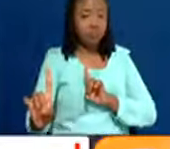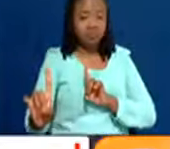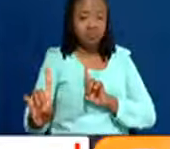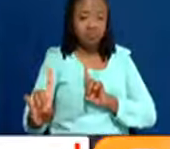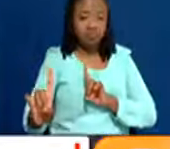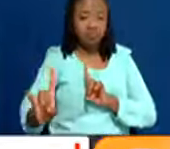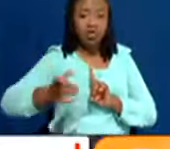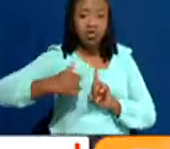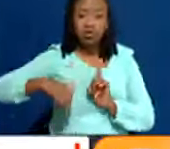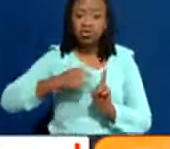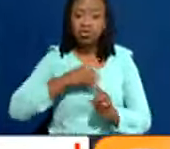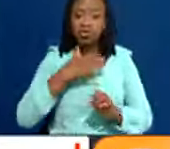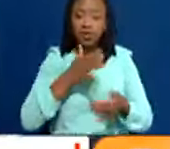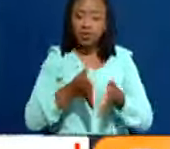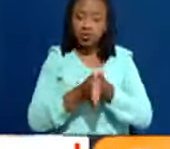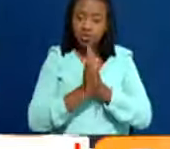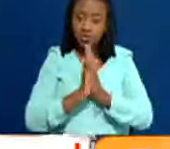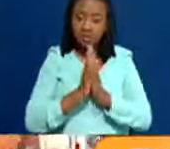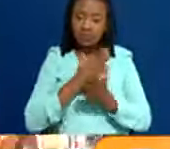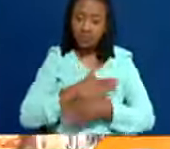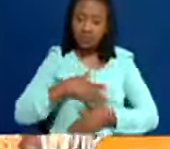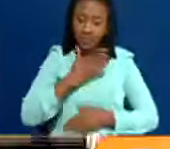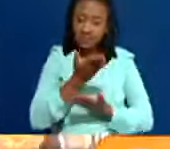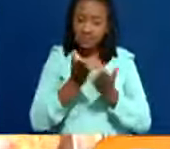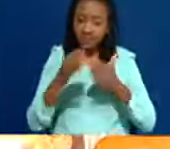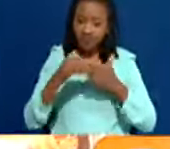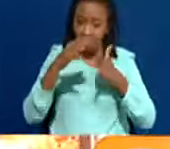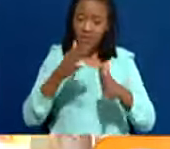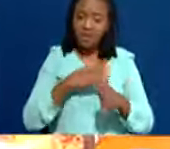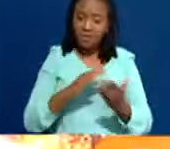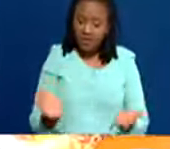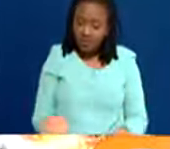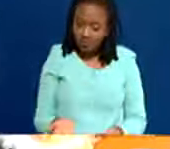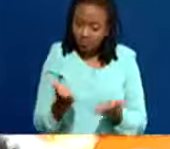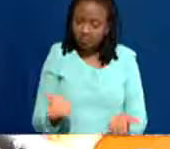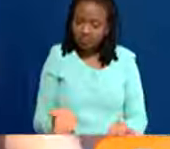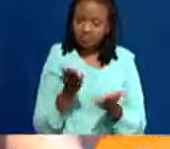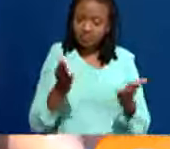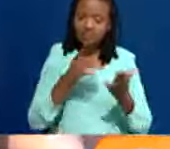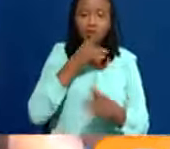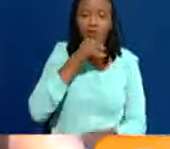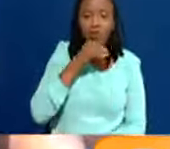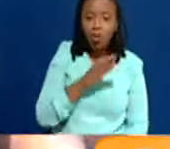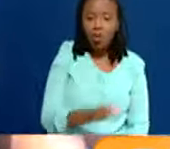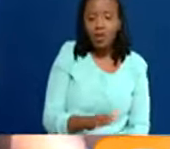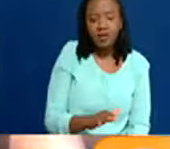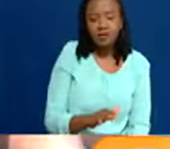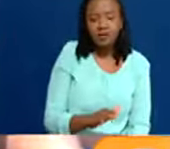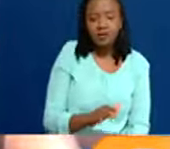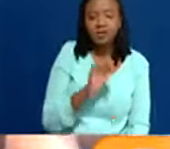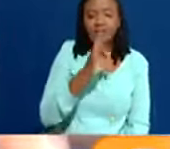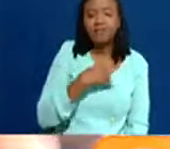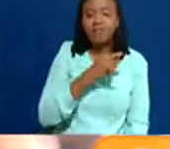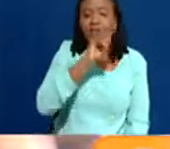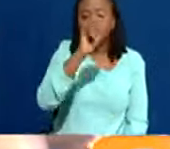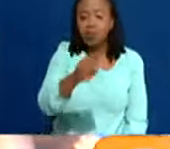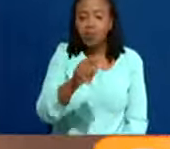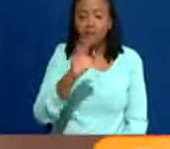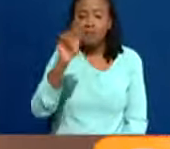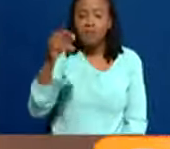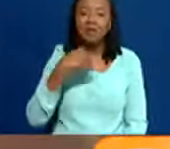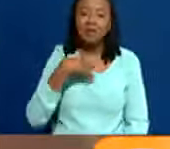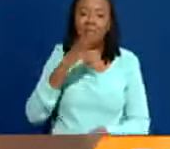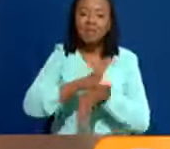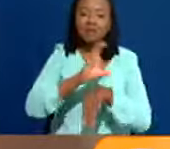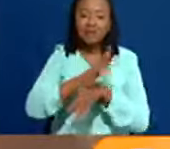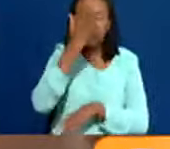wetu, please bring up the boy child as well. Kila mahali nikienda, mimi naenda kwa kanisa ya Katolika, hapa